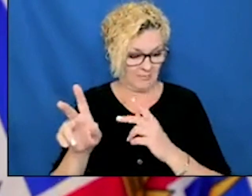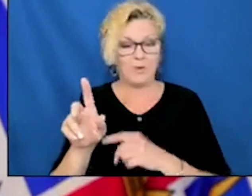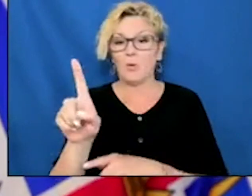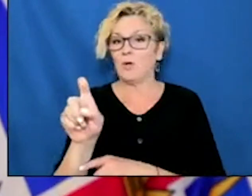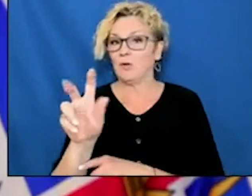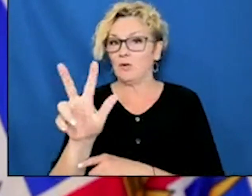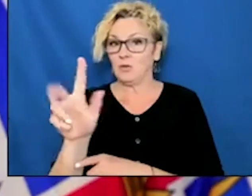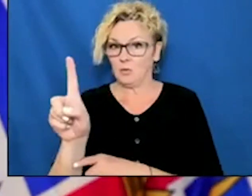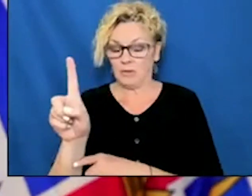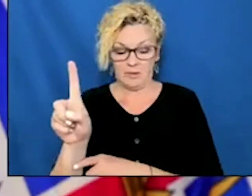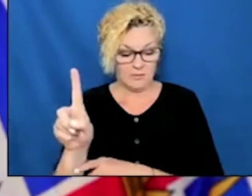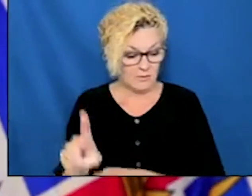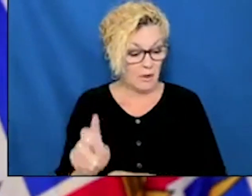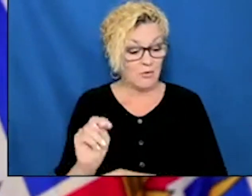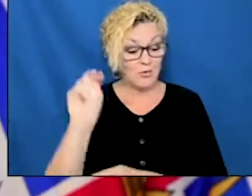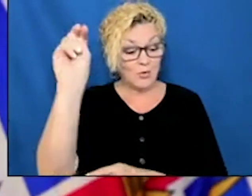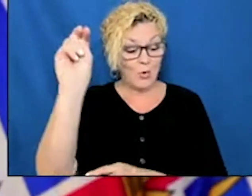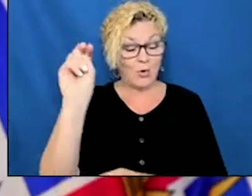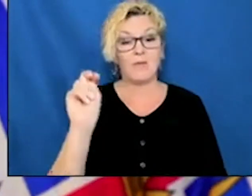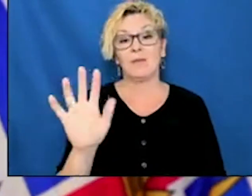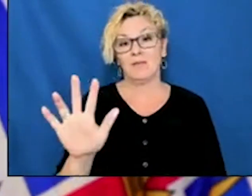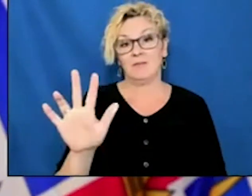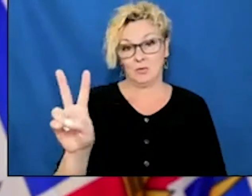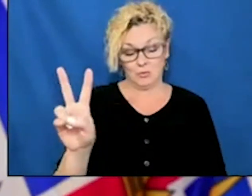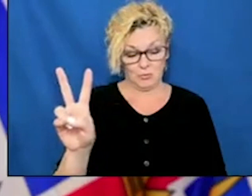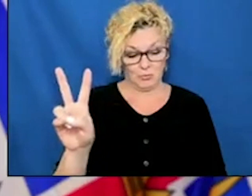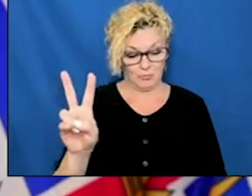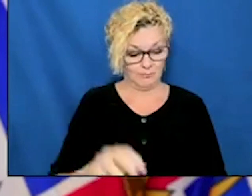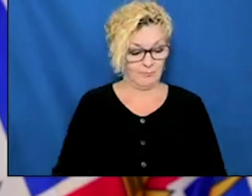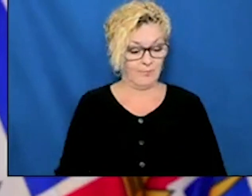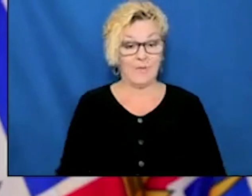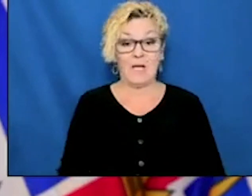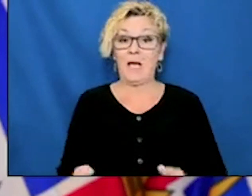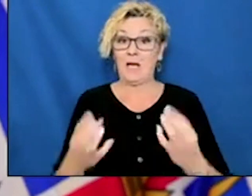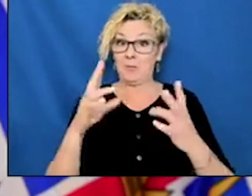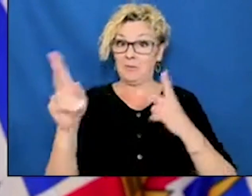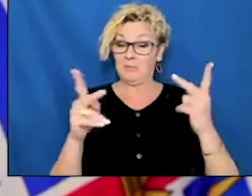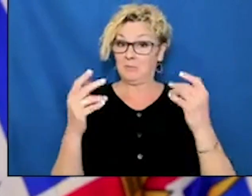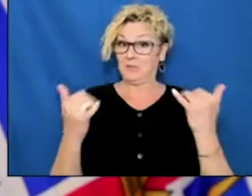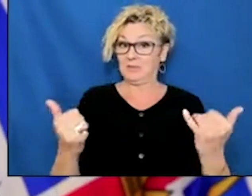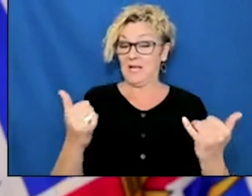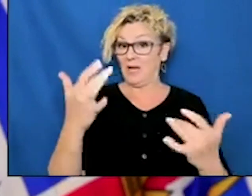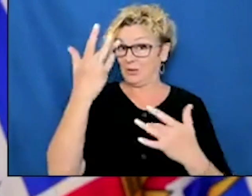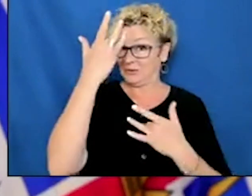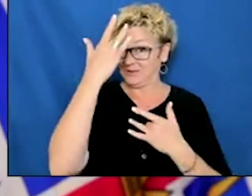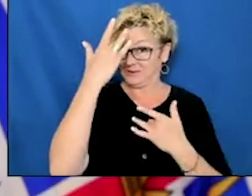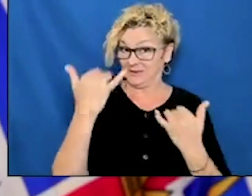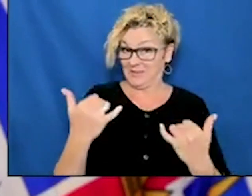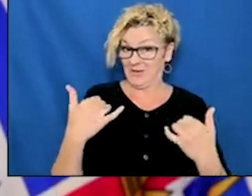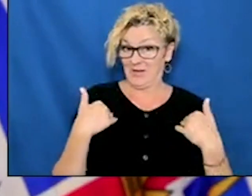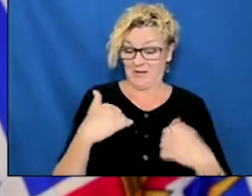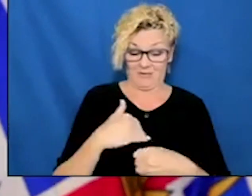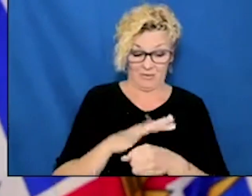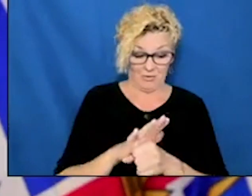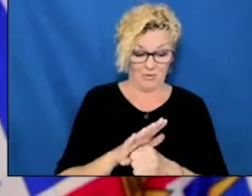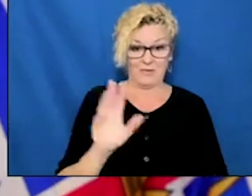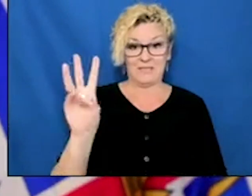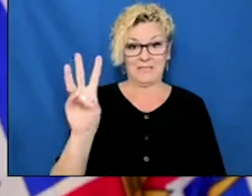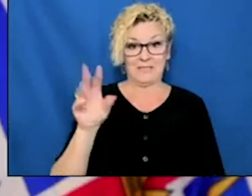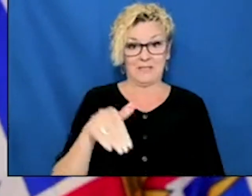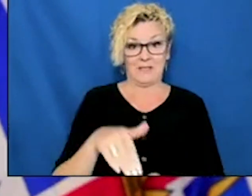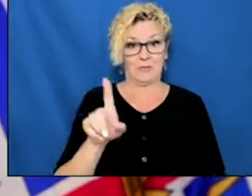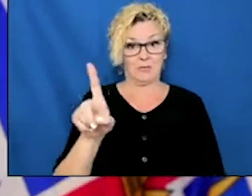currently have 6,140 active cases around the province, of whom 415 are in